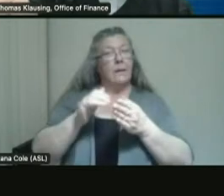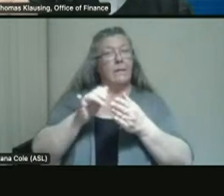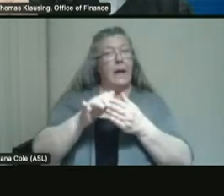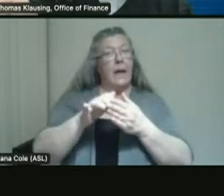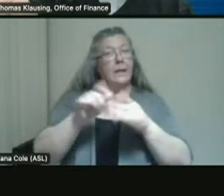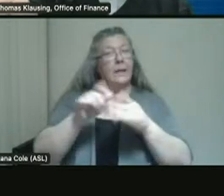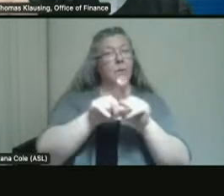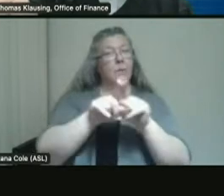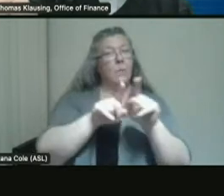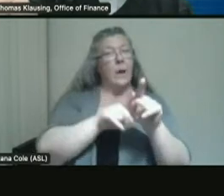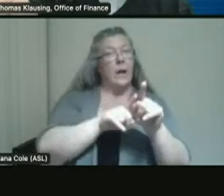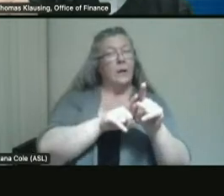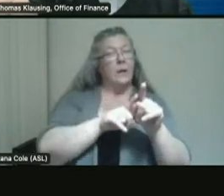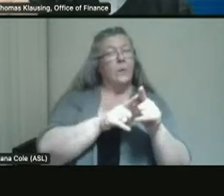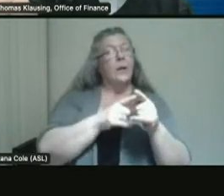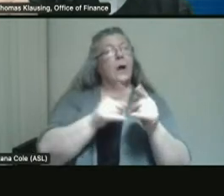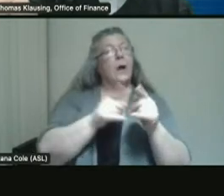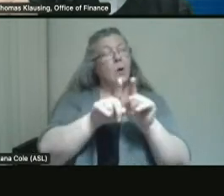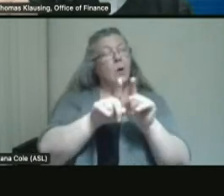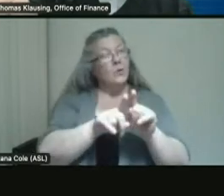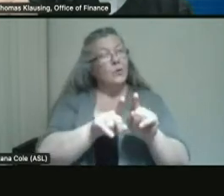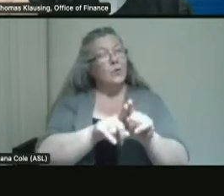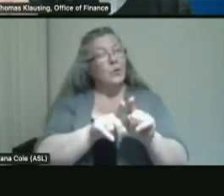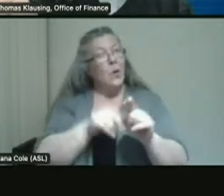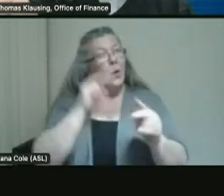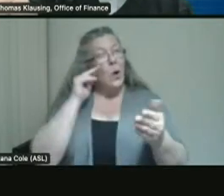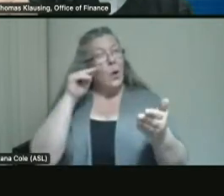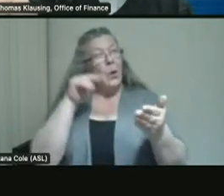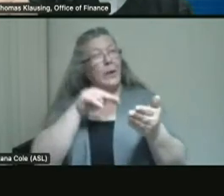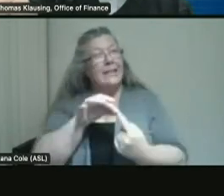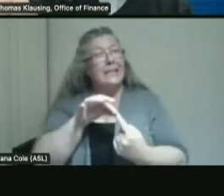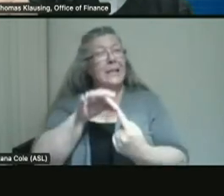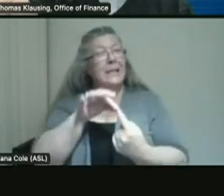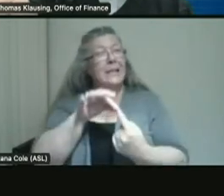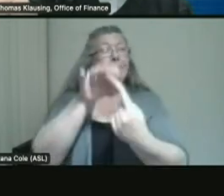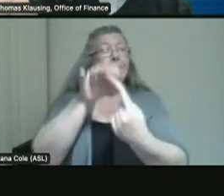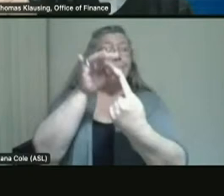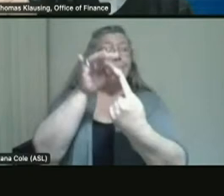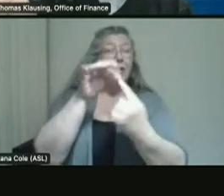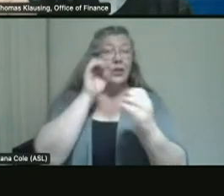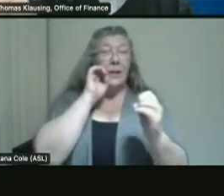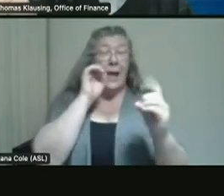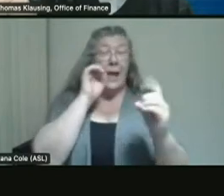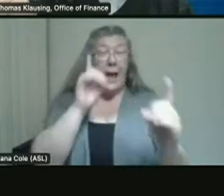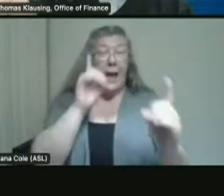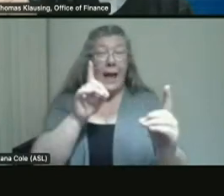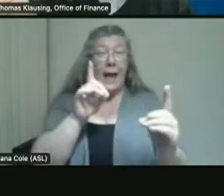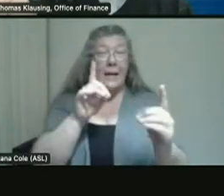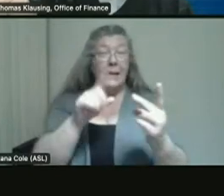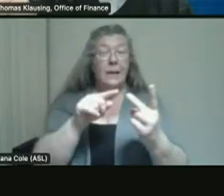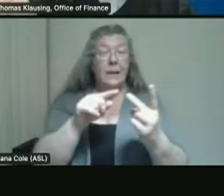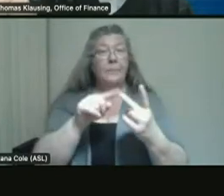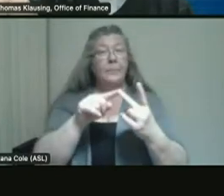at special ed and math and science. We have a number of